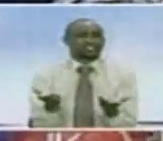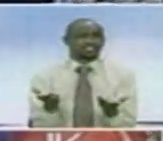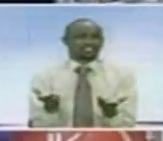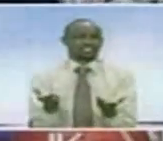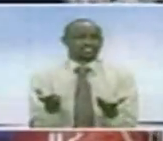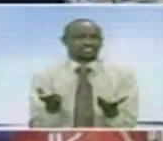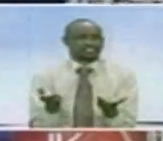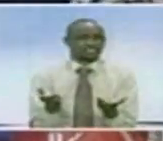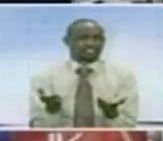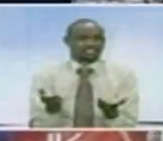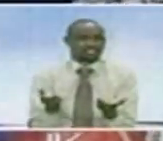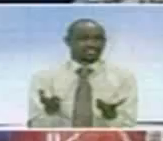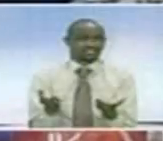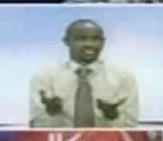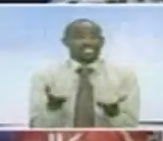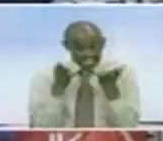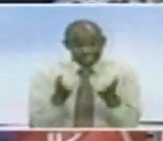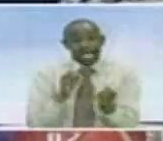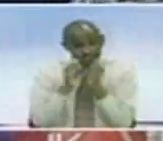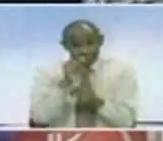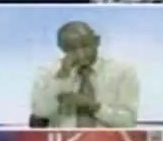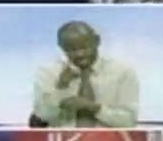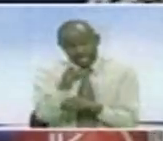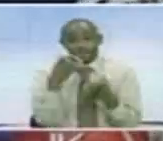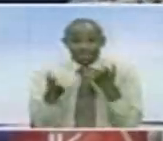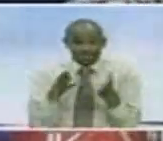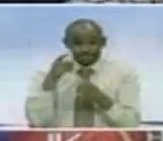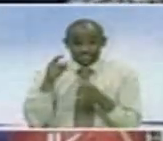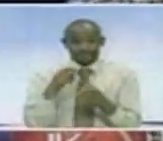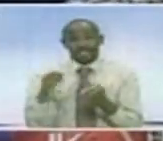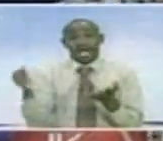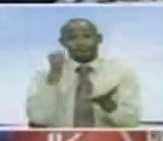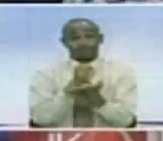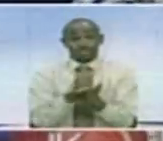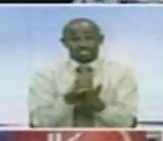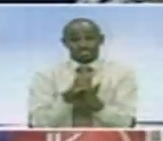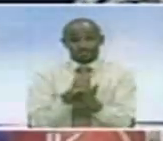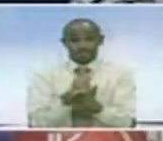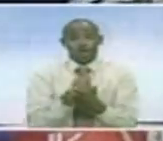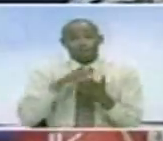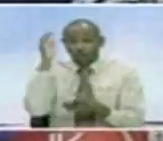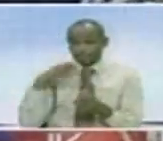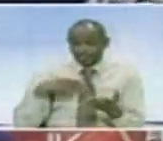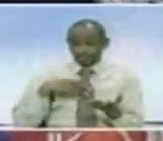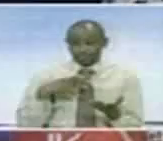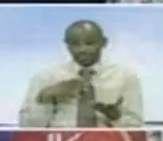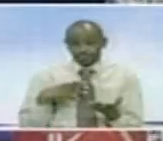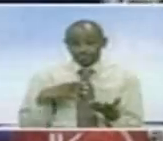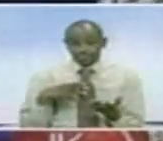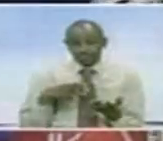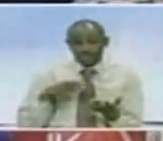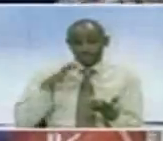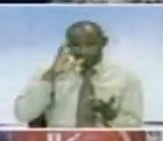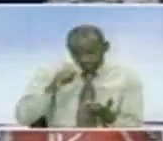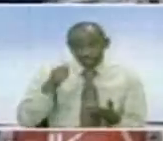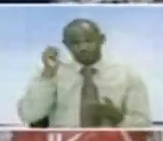Even though the administration of the day may have appointed more people from